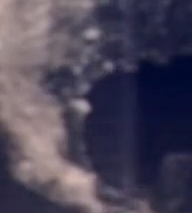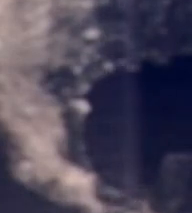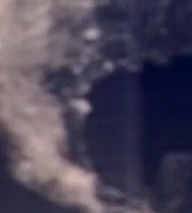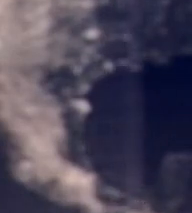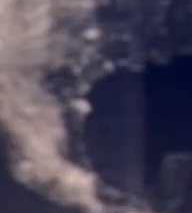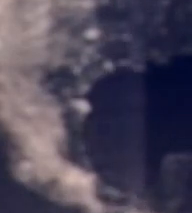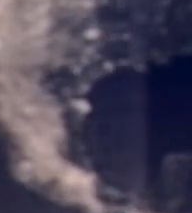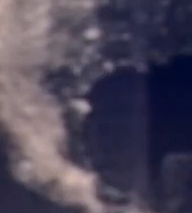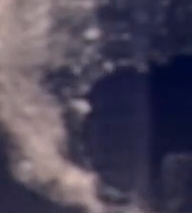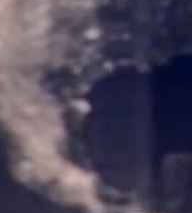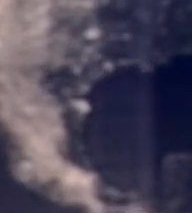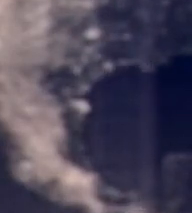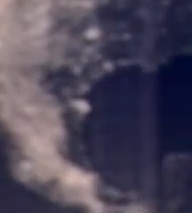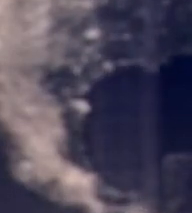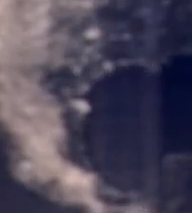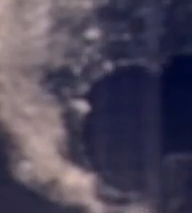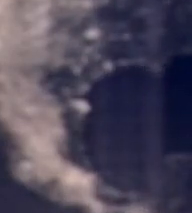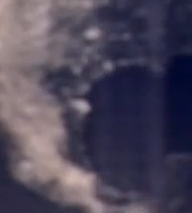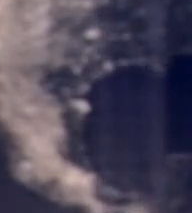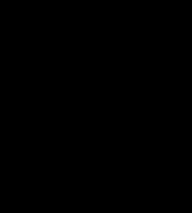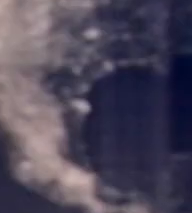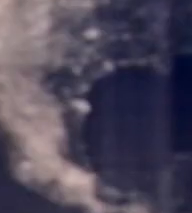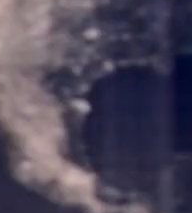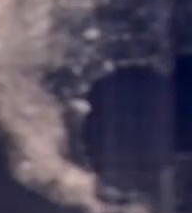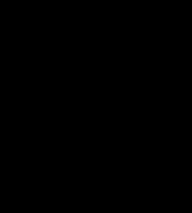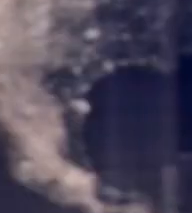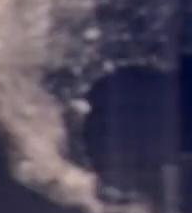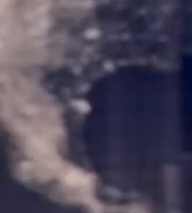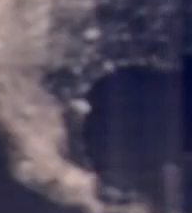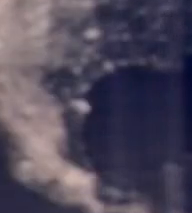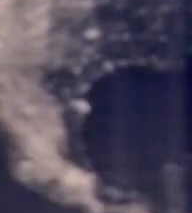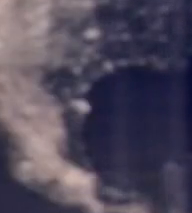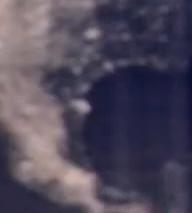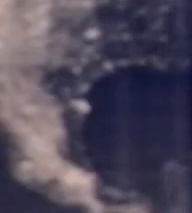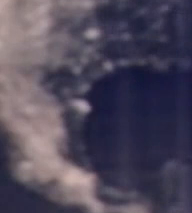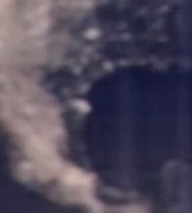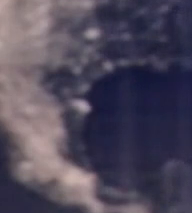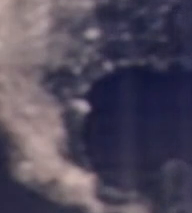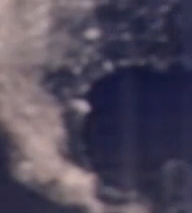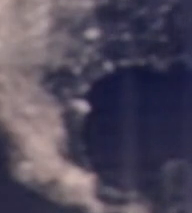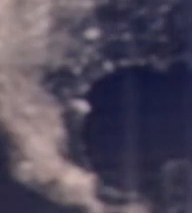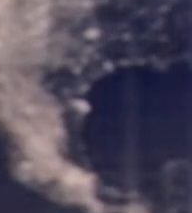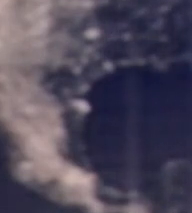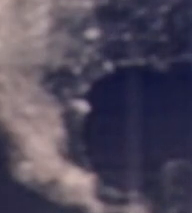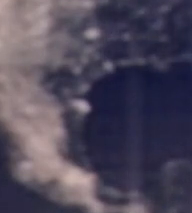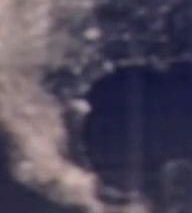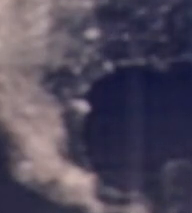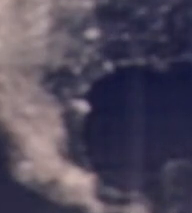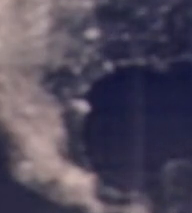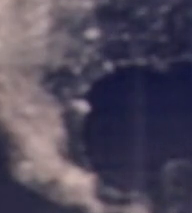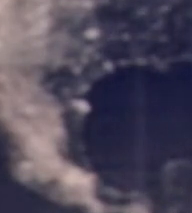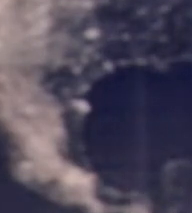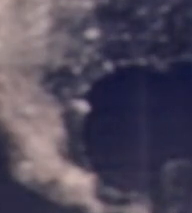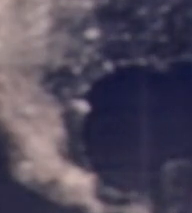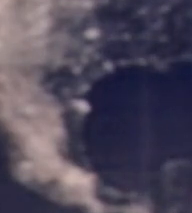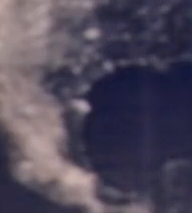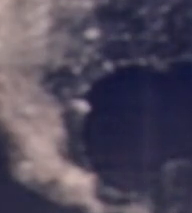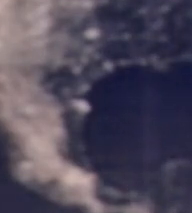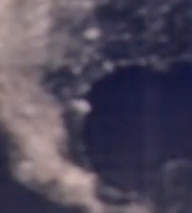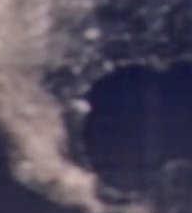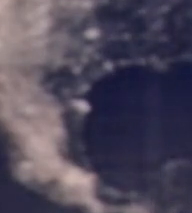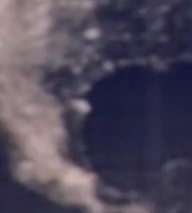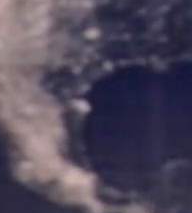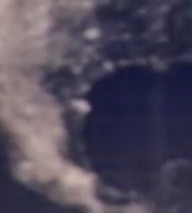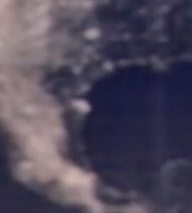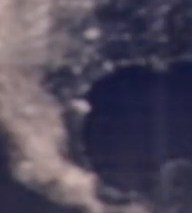harassing 11 women. The governor says he did not sexually harass those women. He's denying the allegations, but saying for the sake of the